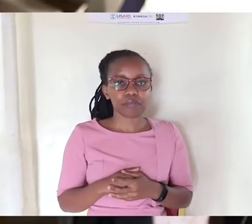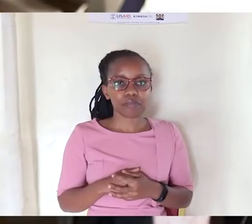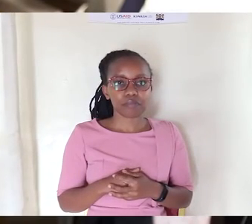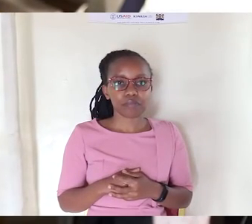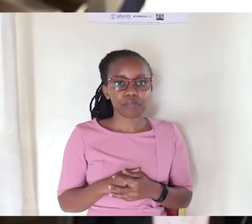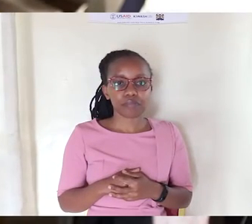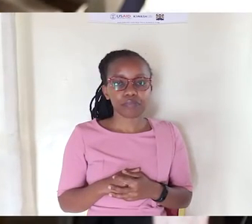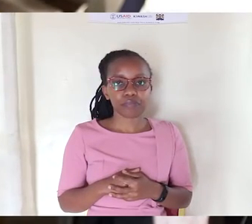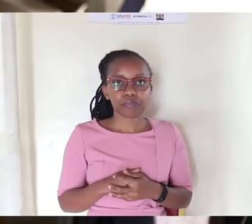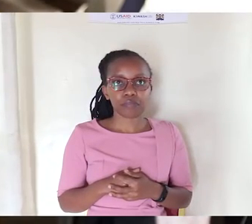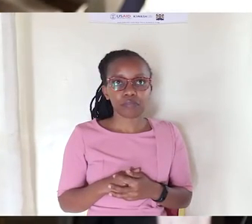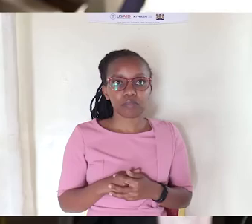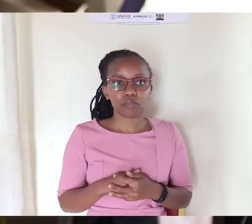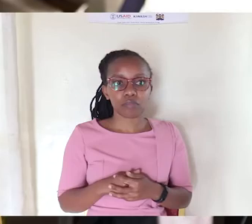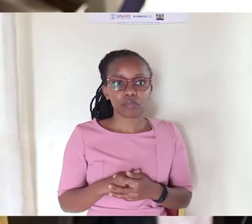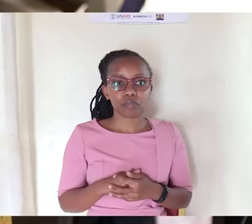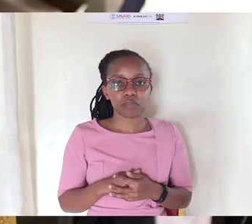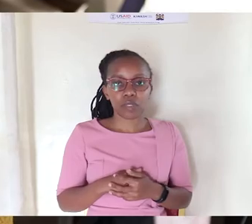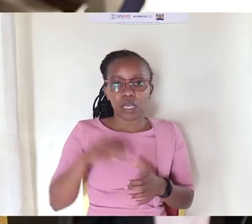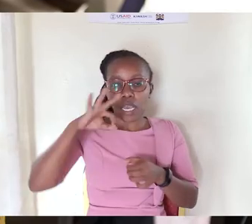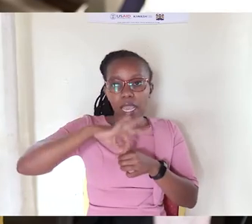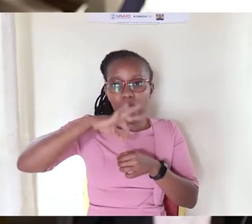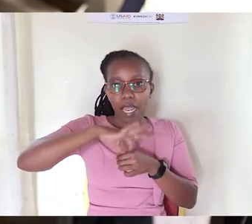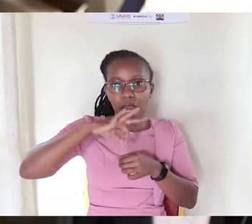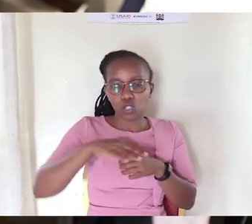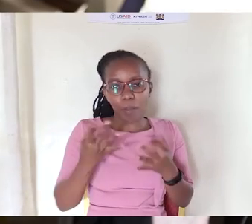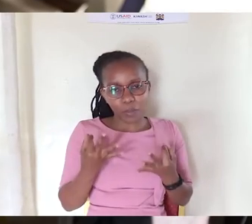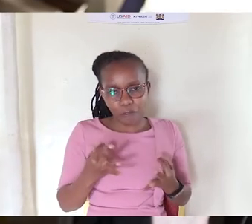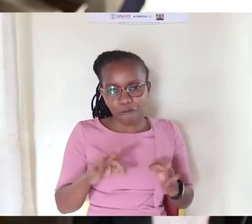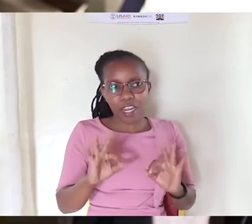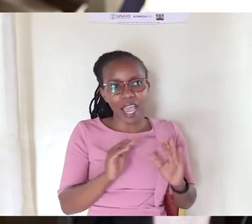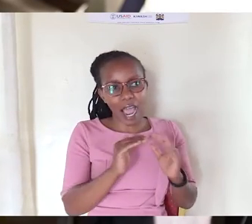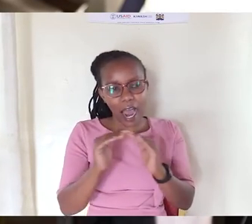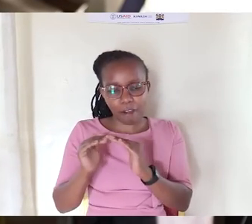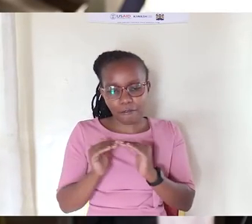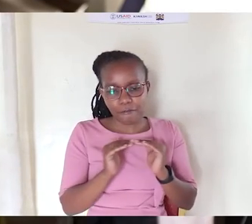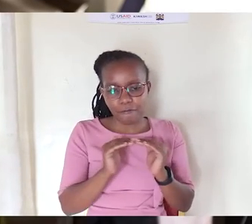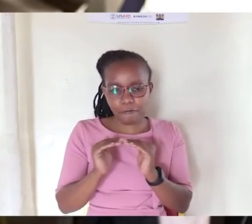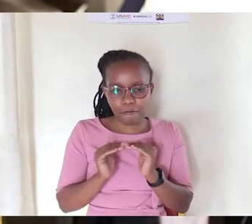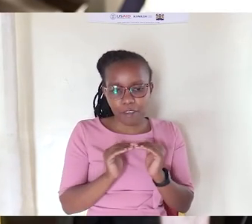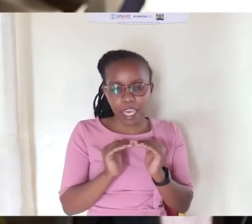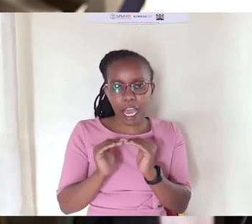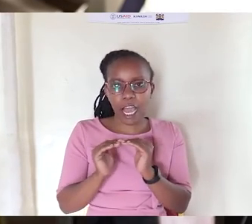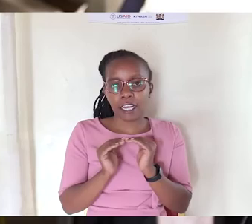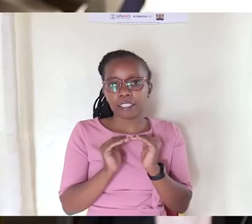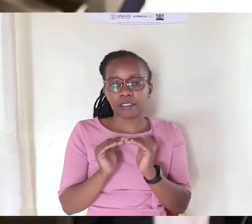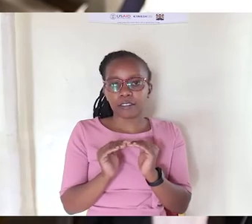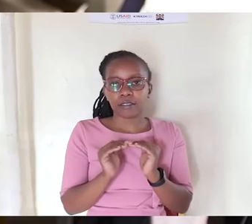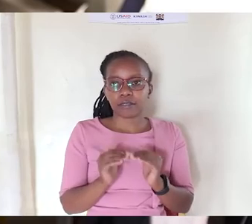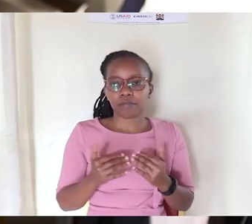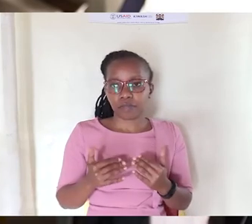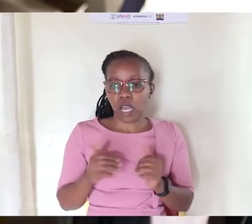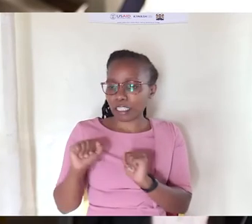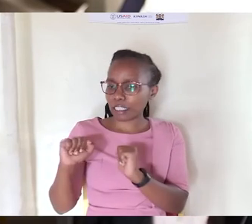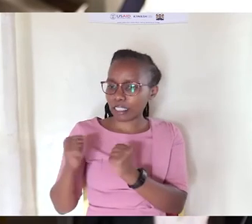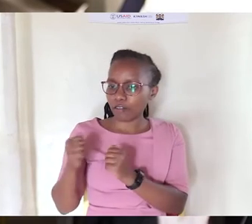Movement is that we're saying that elections have to be free and fair, because it is only when we have got a safe